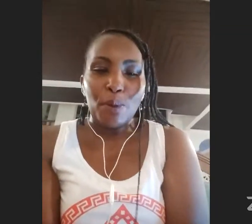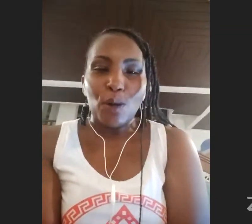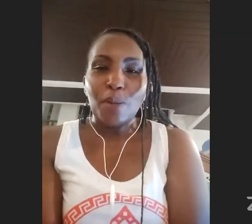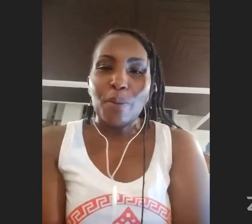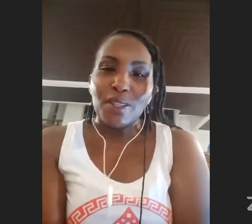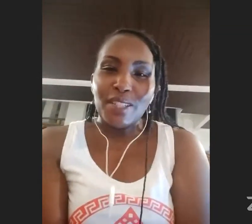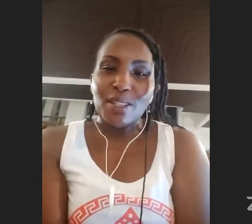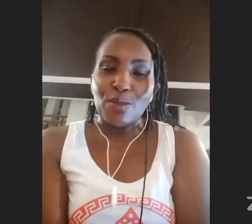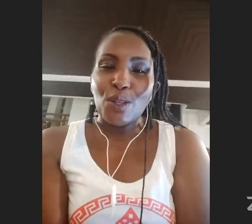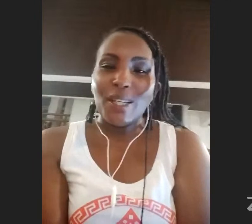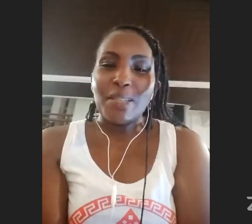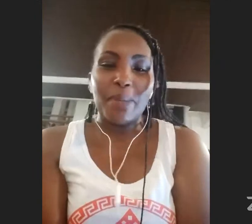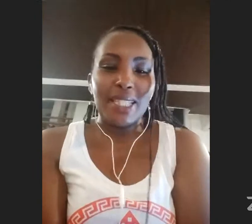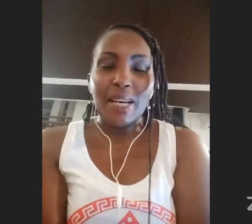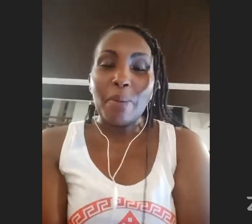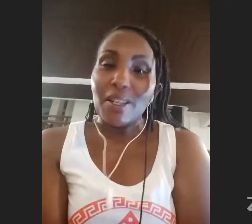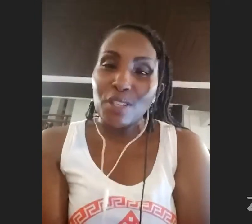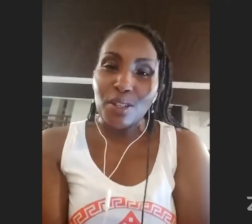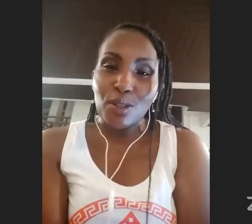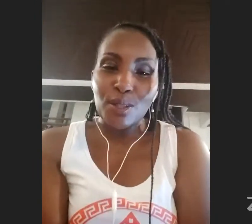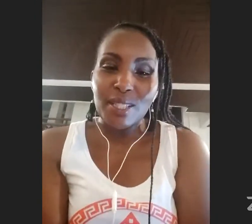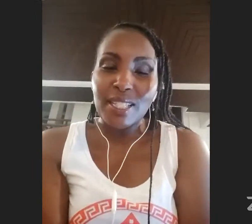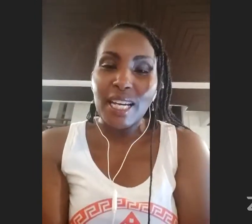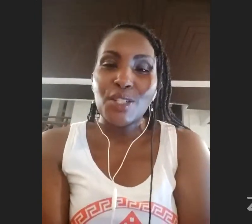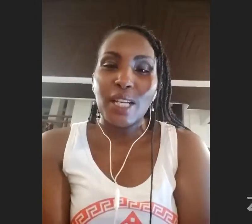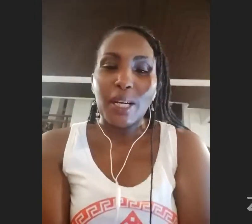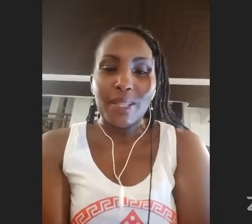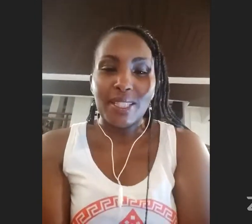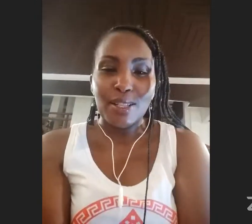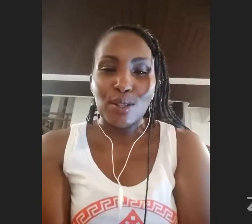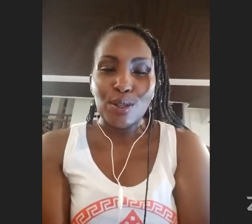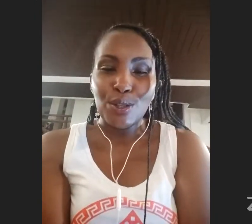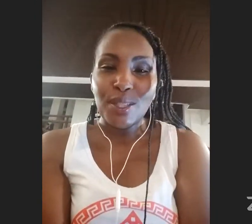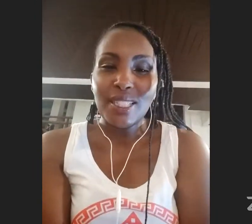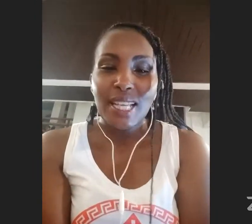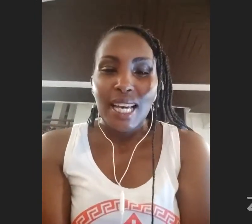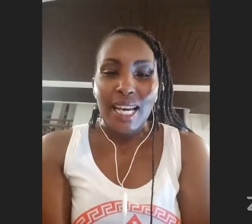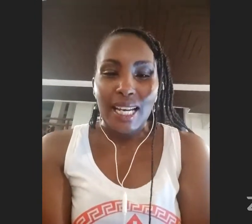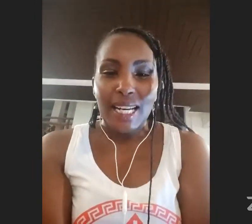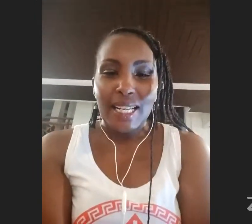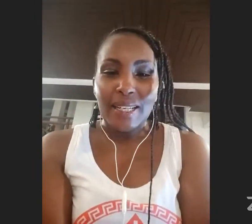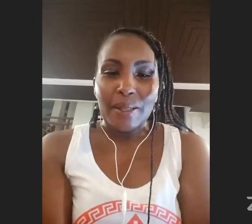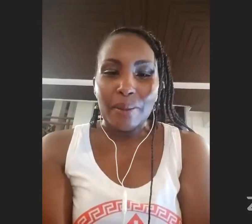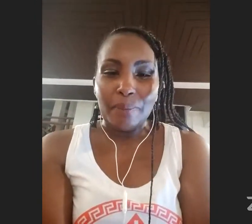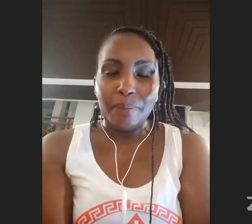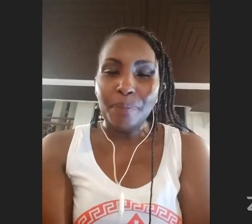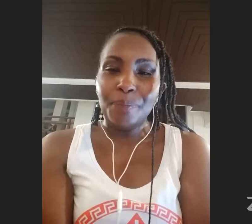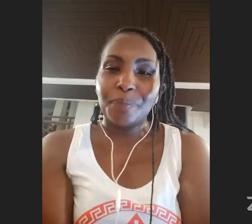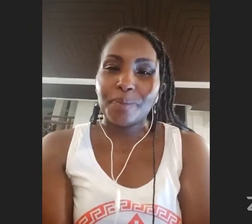Other people call me moderator of choice, but I am a HR consultant and trainer with Atara Solutions. And